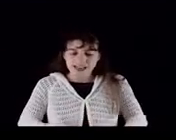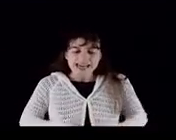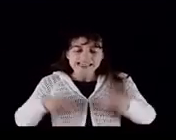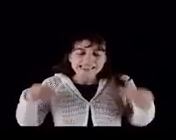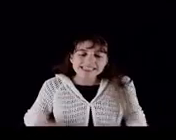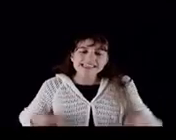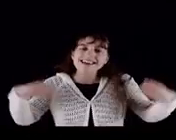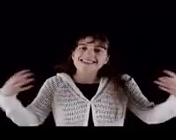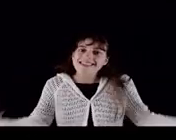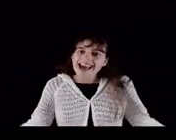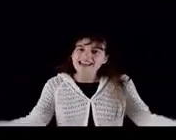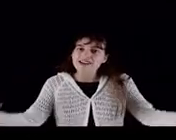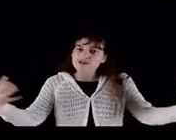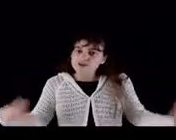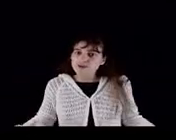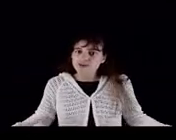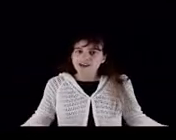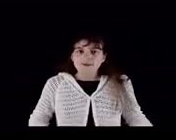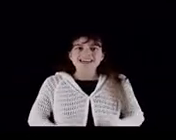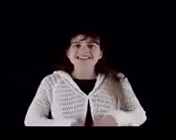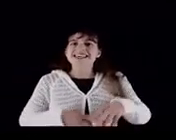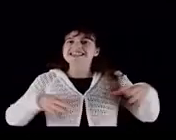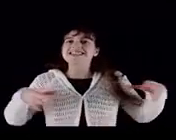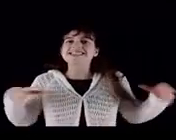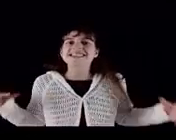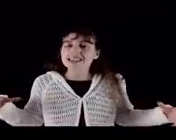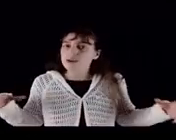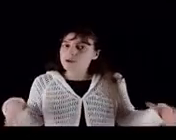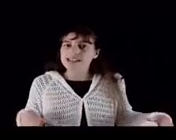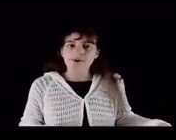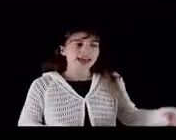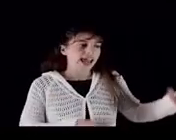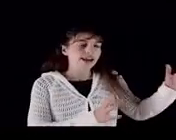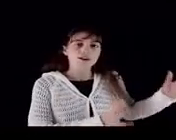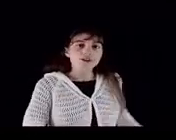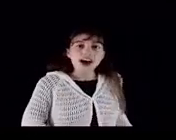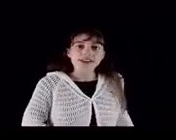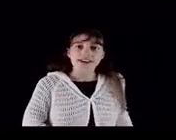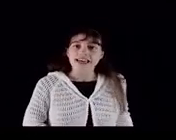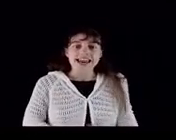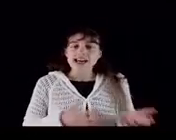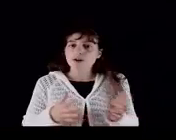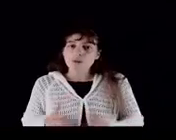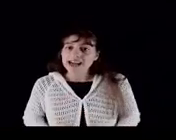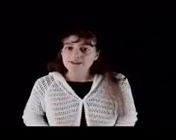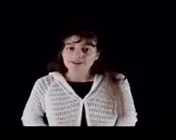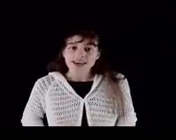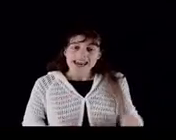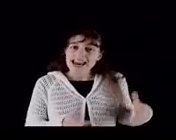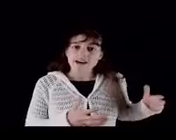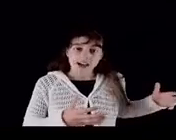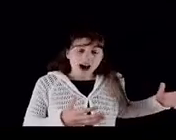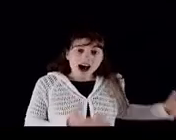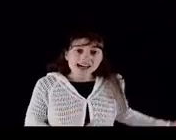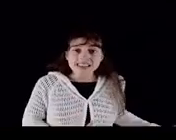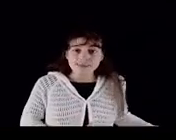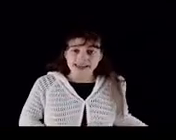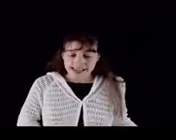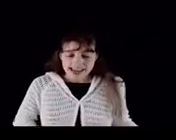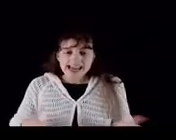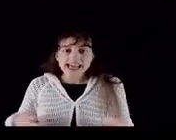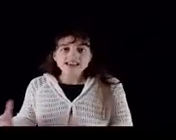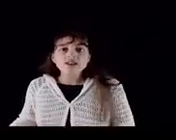government see the light of truth, because they can see it worked out in a father, in a wife, in a